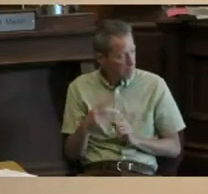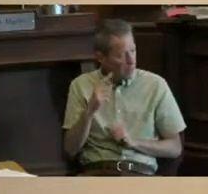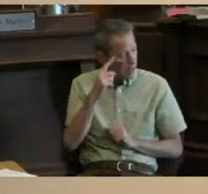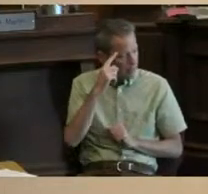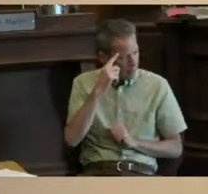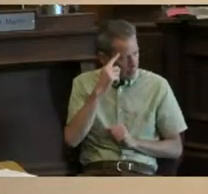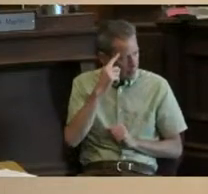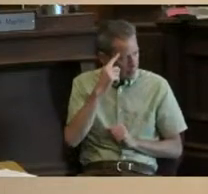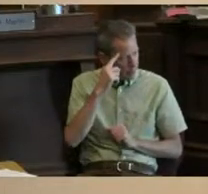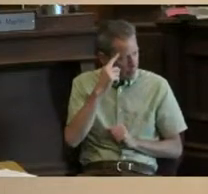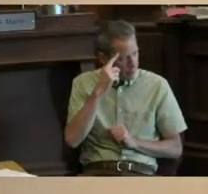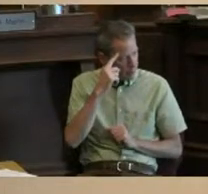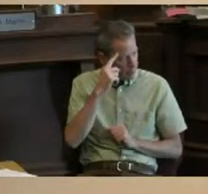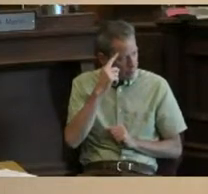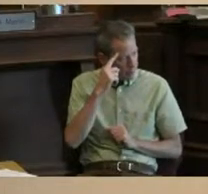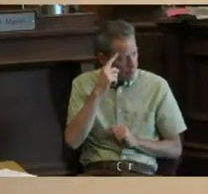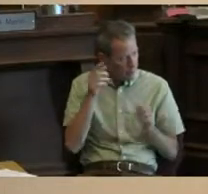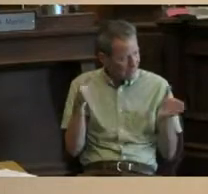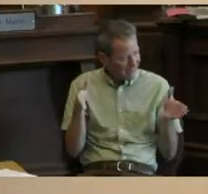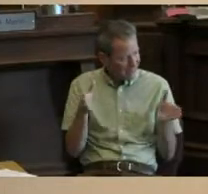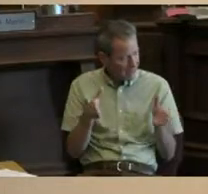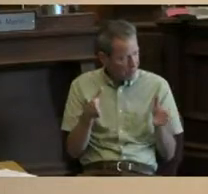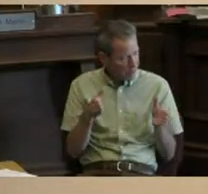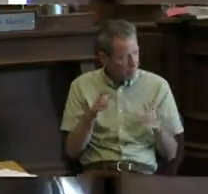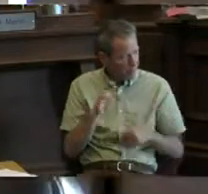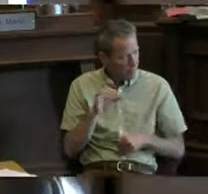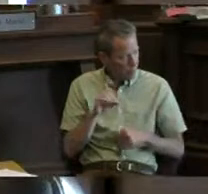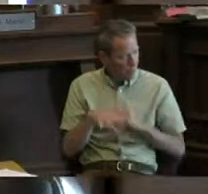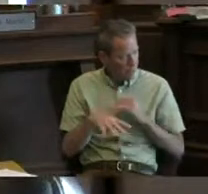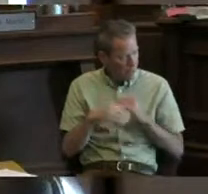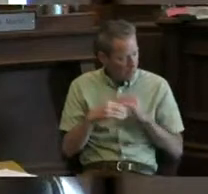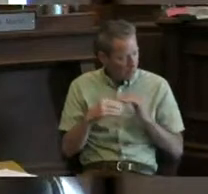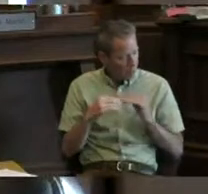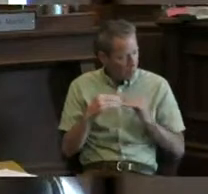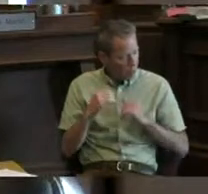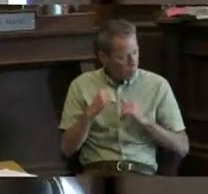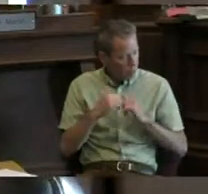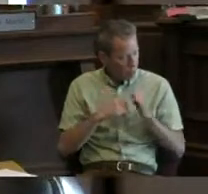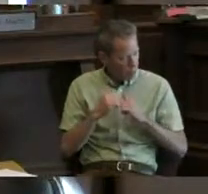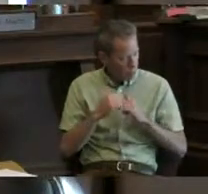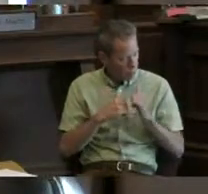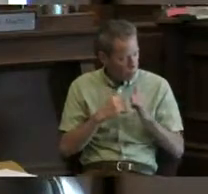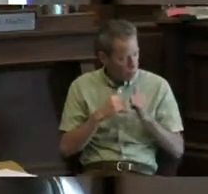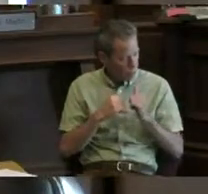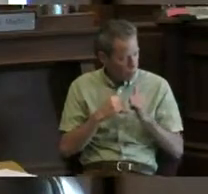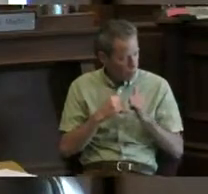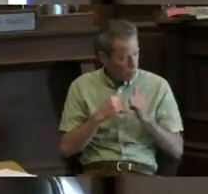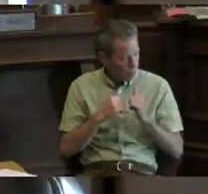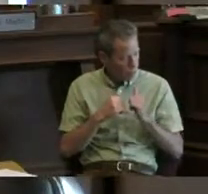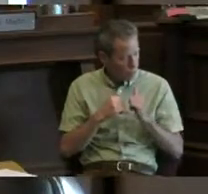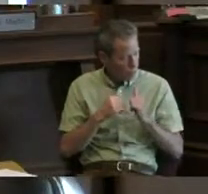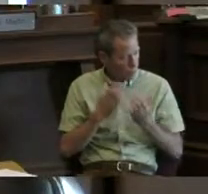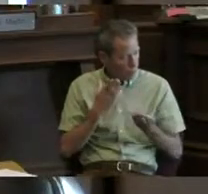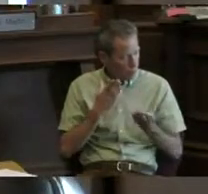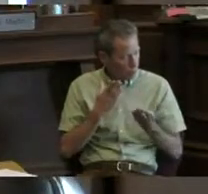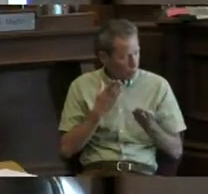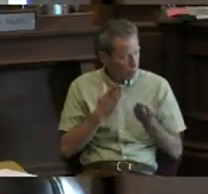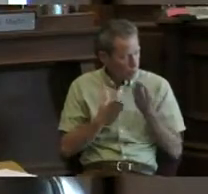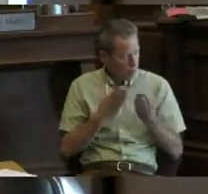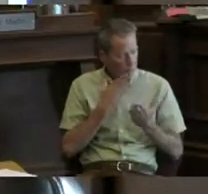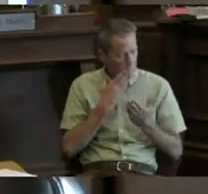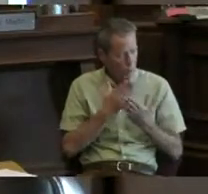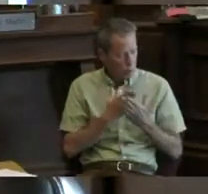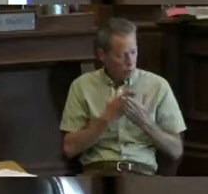that tightening up the roads and adding additional infrastructure and following complete streets is probably a very